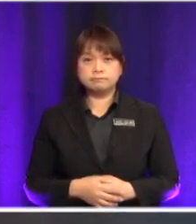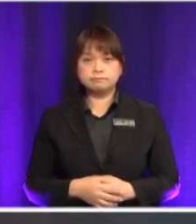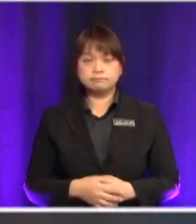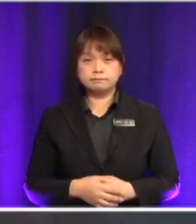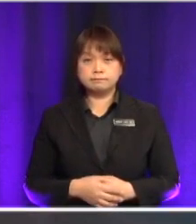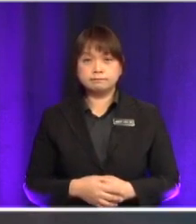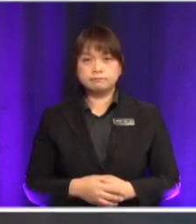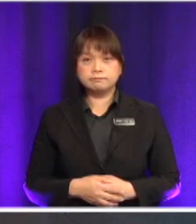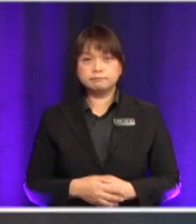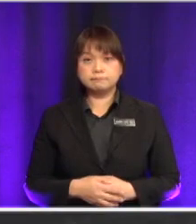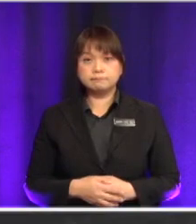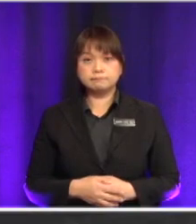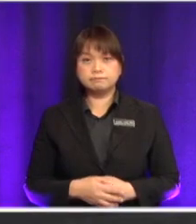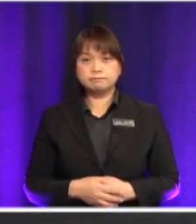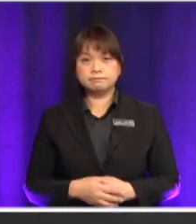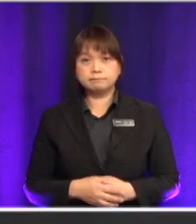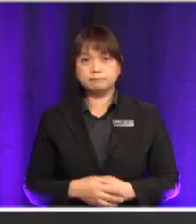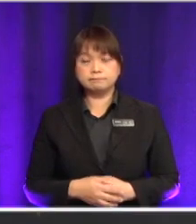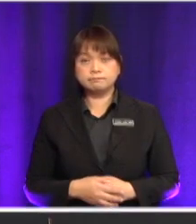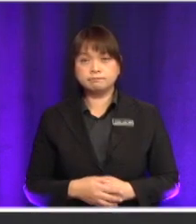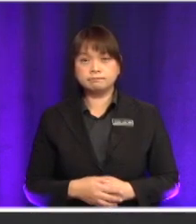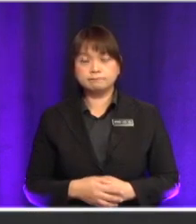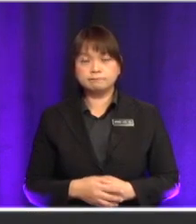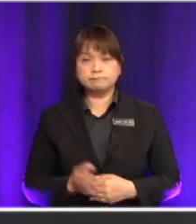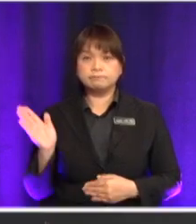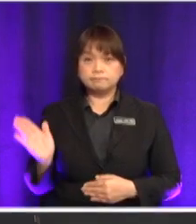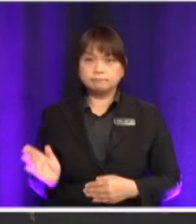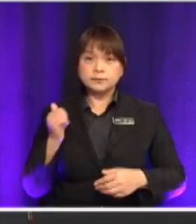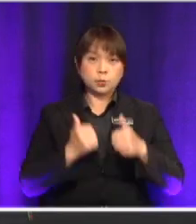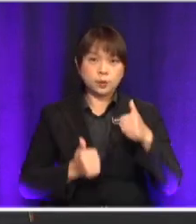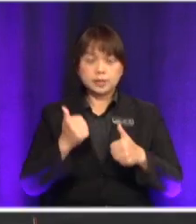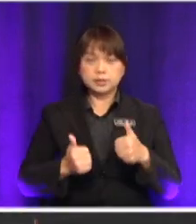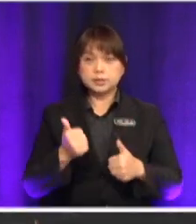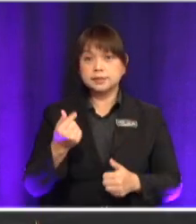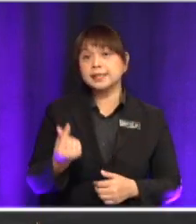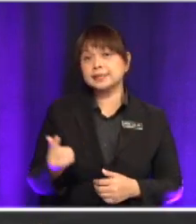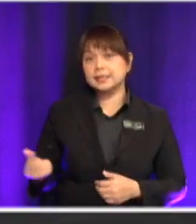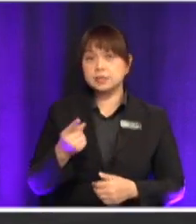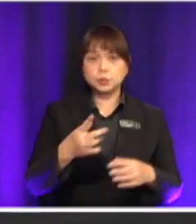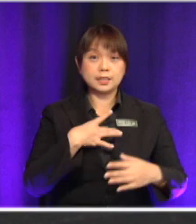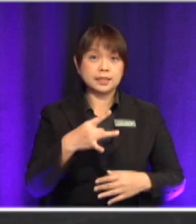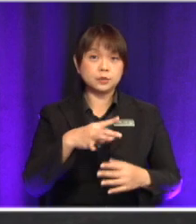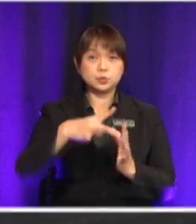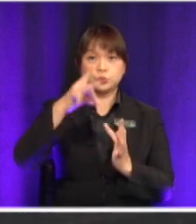Harsini. Okay, Harsini, which gadget would you like to choose to talk